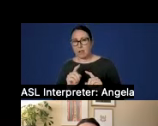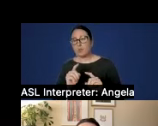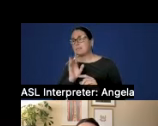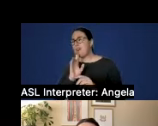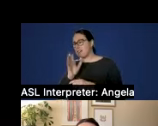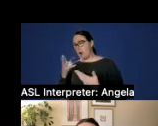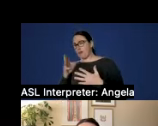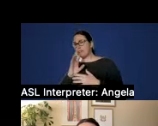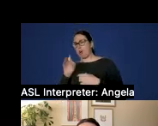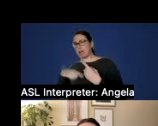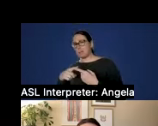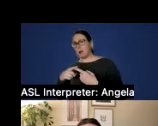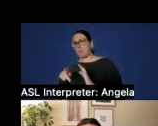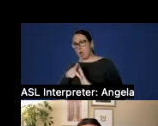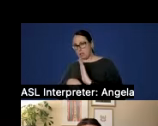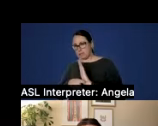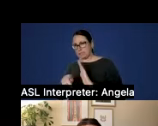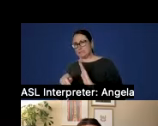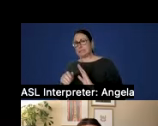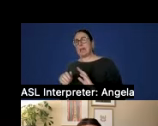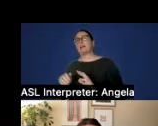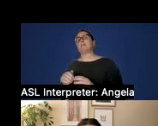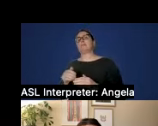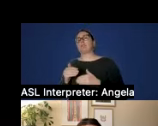you should still be familiar with this. And